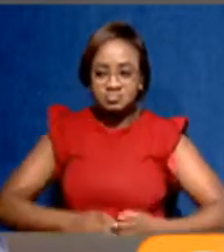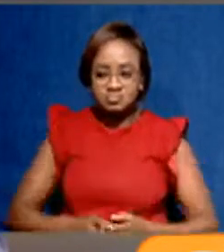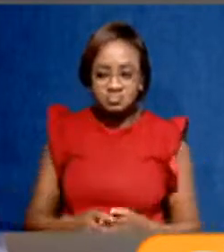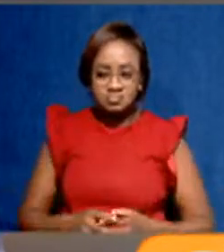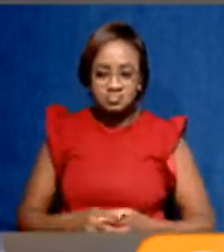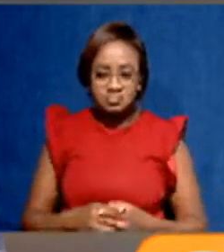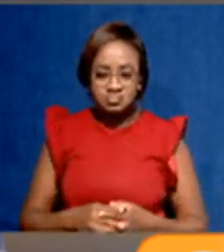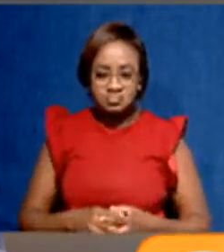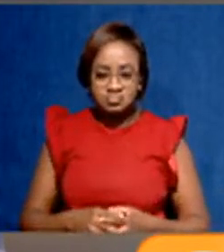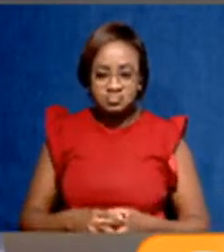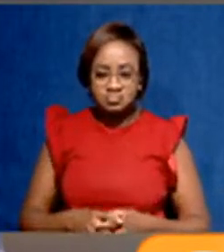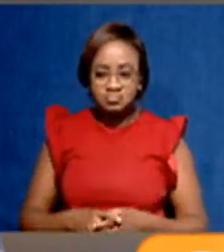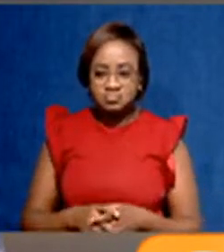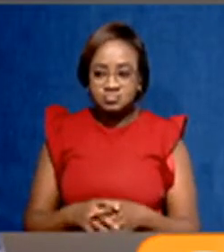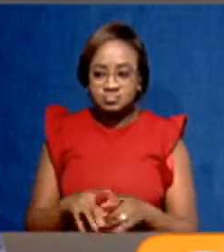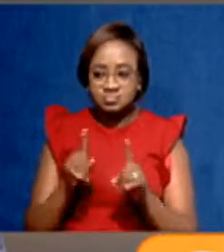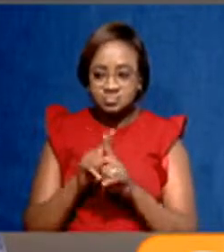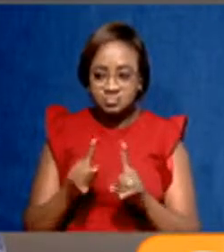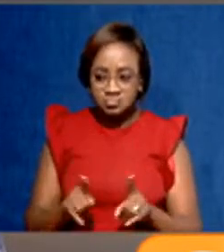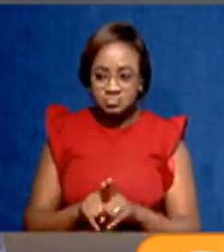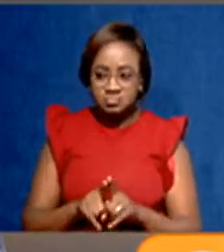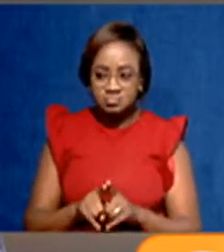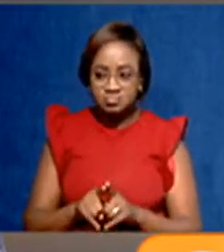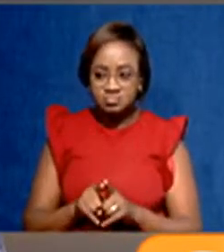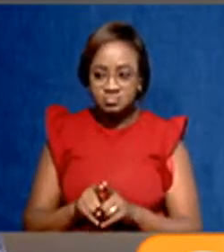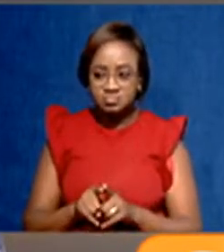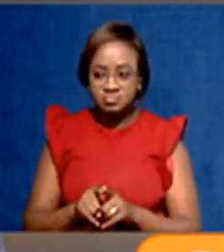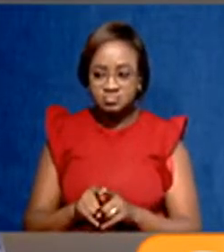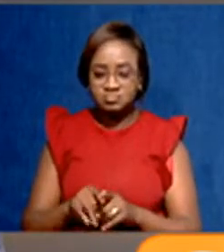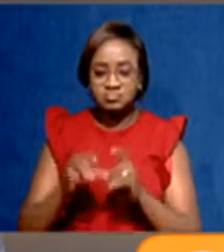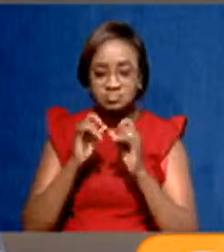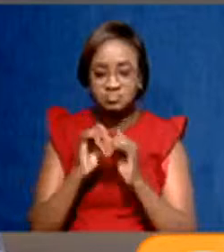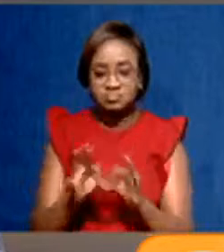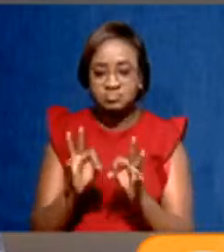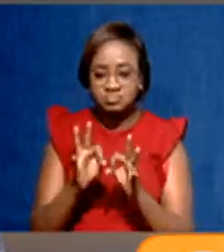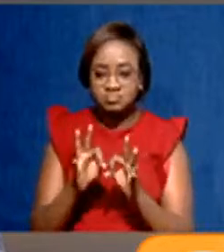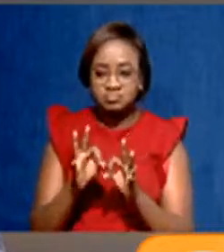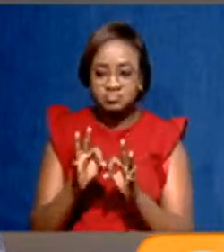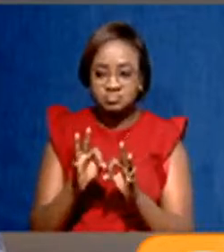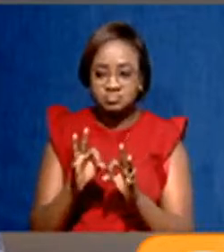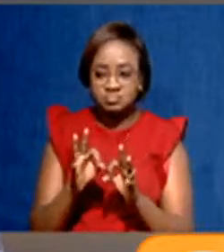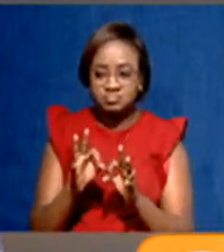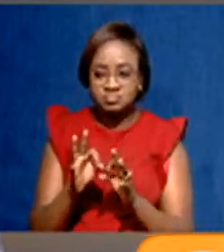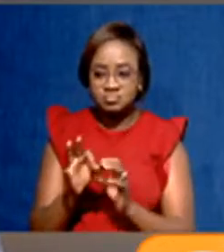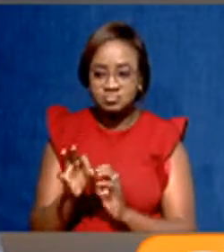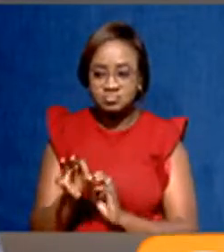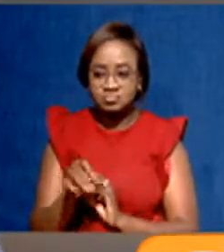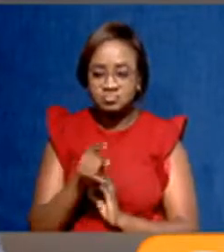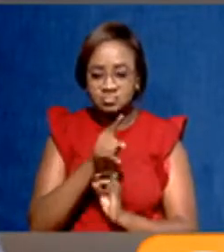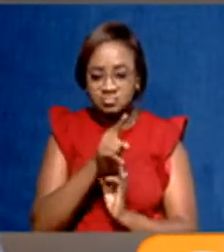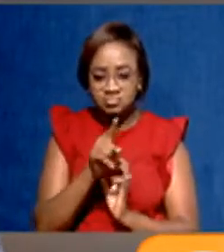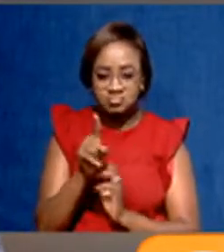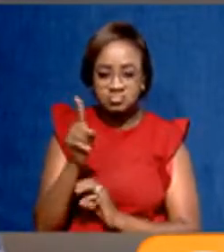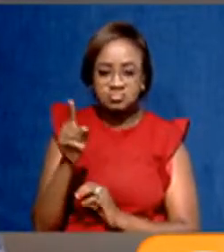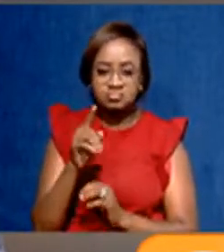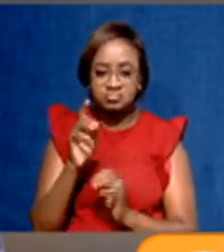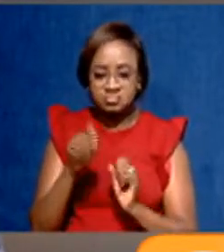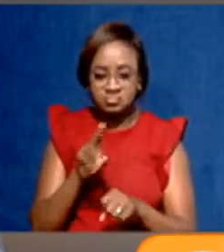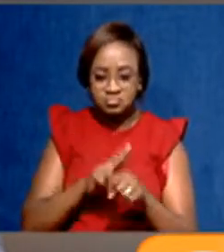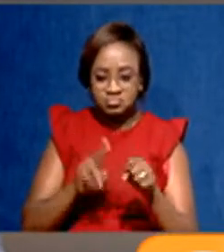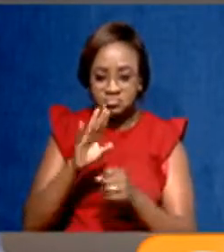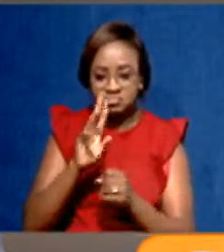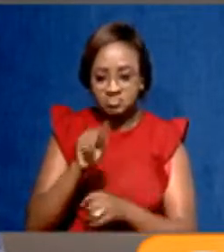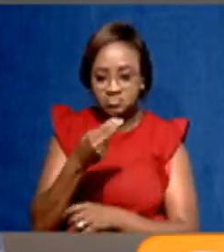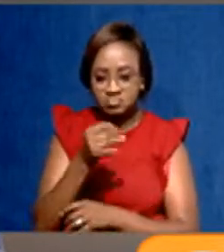that. And finally, last expense, if your loved one passes on, you lodge a claim with the NHIF, you